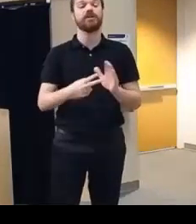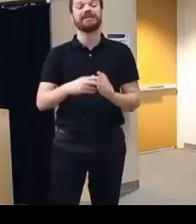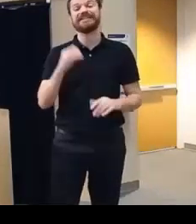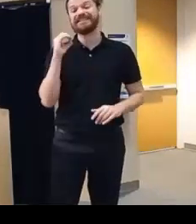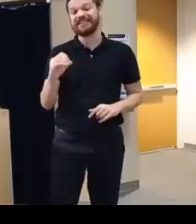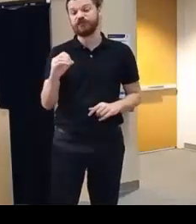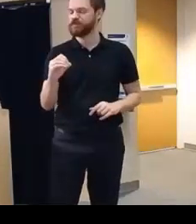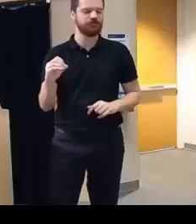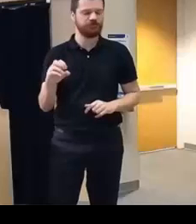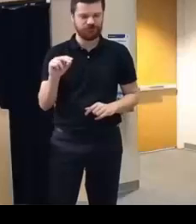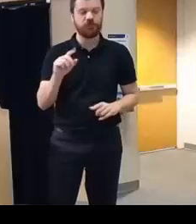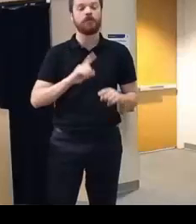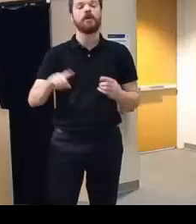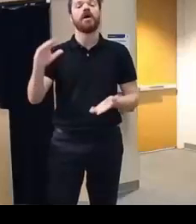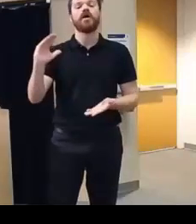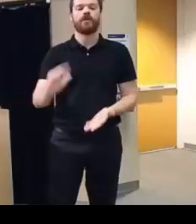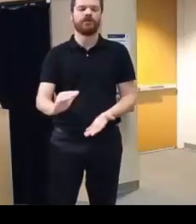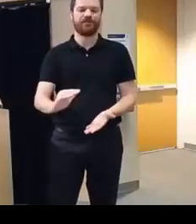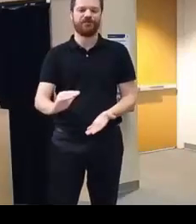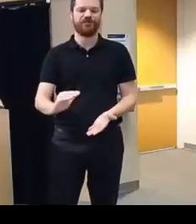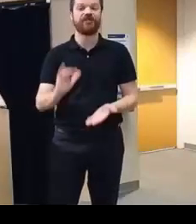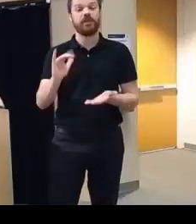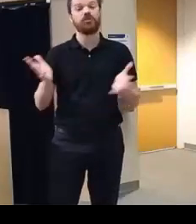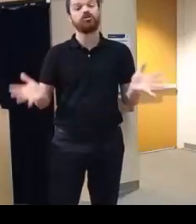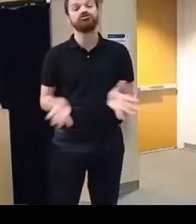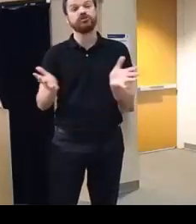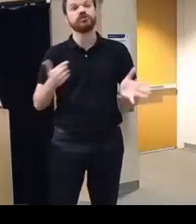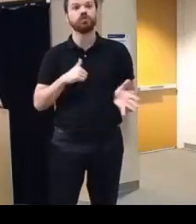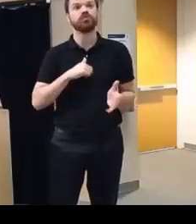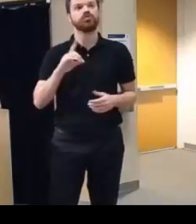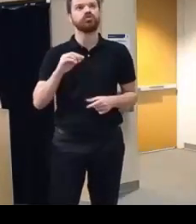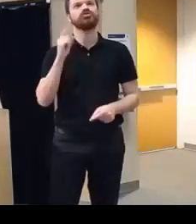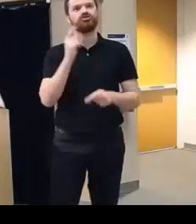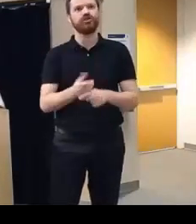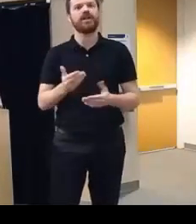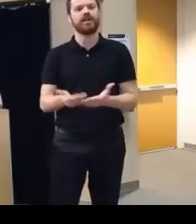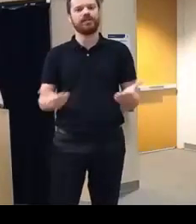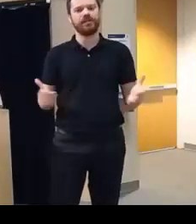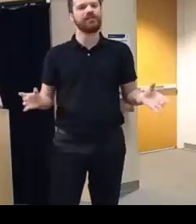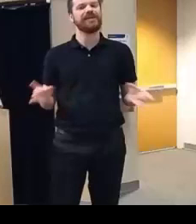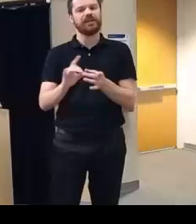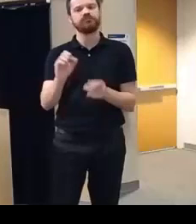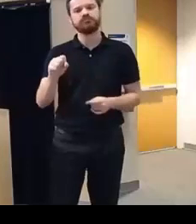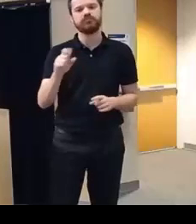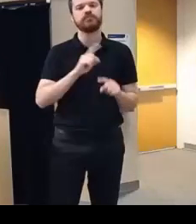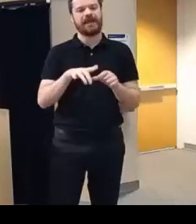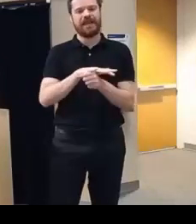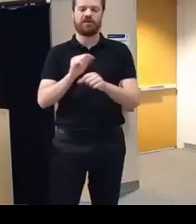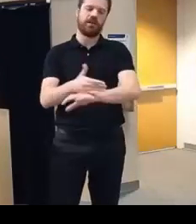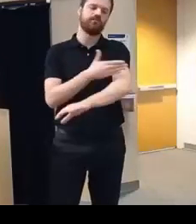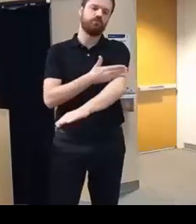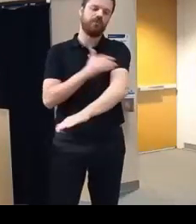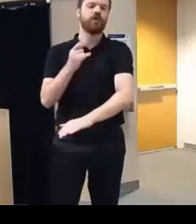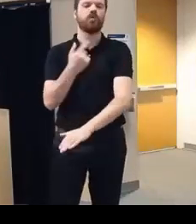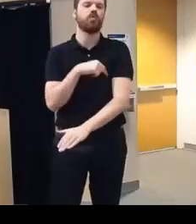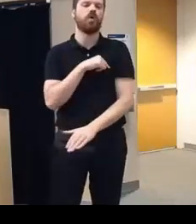zero readmission rate, but we have a lower readmission rate. So that's encouraging that we're doing the right thing and we're connecting well, but there's area for improvement. So this is one